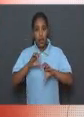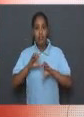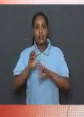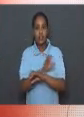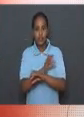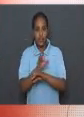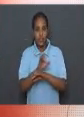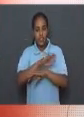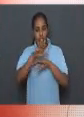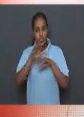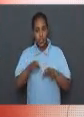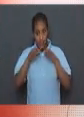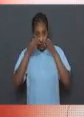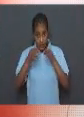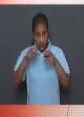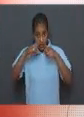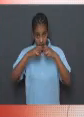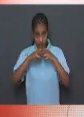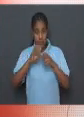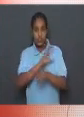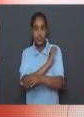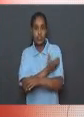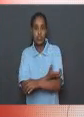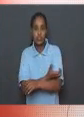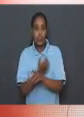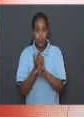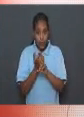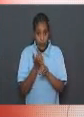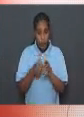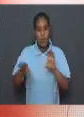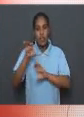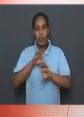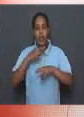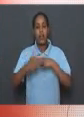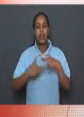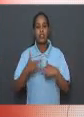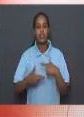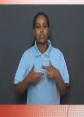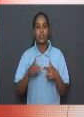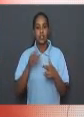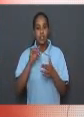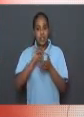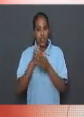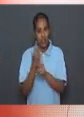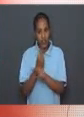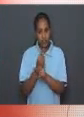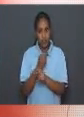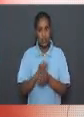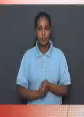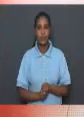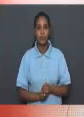cell, generates electrical energy from chemical reactions that take